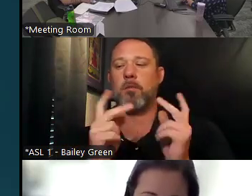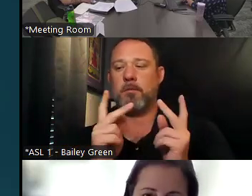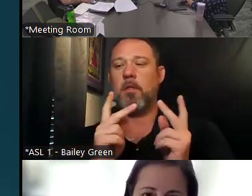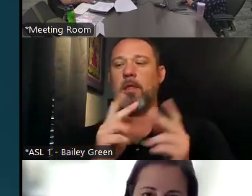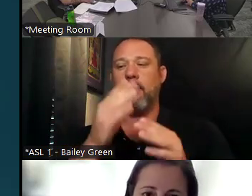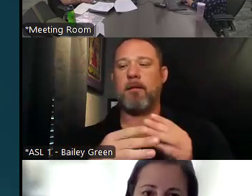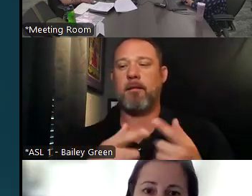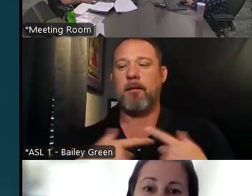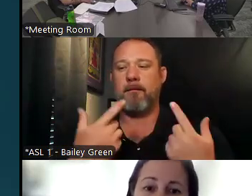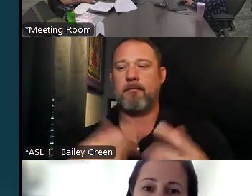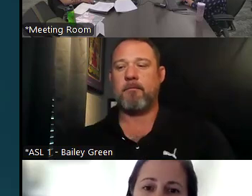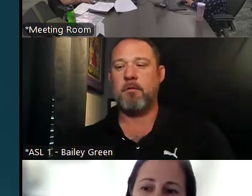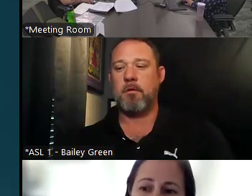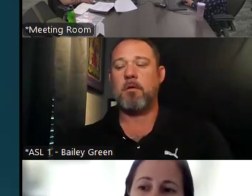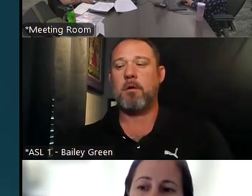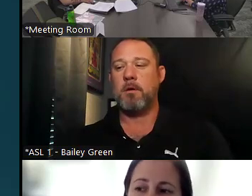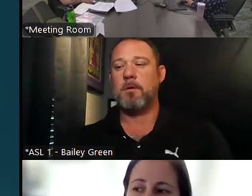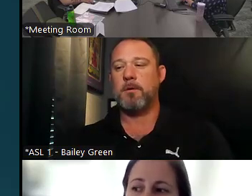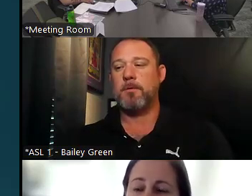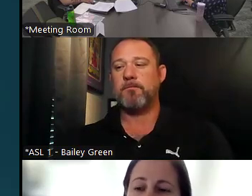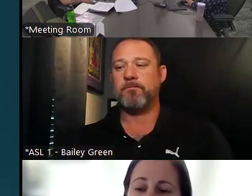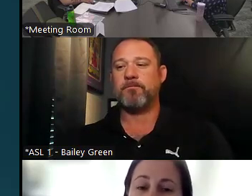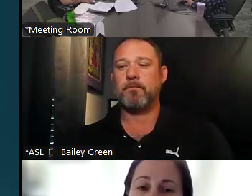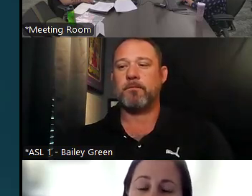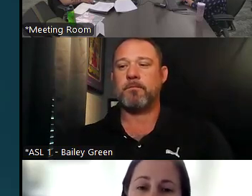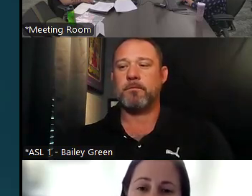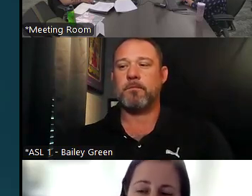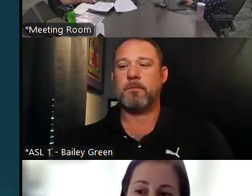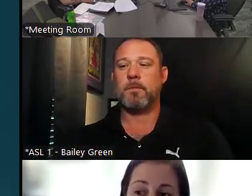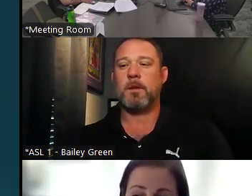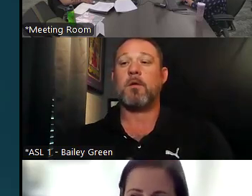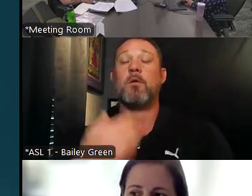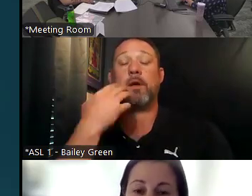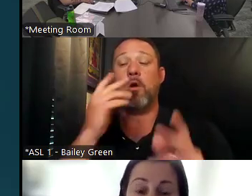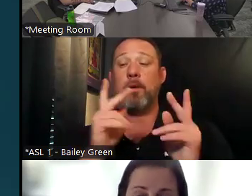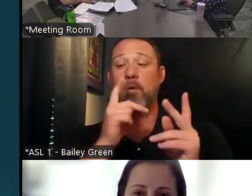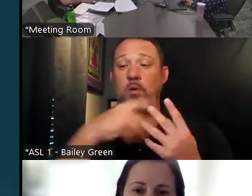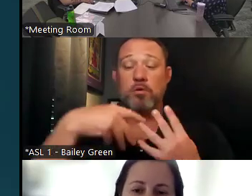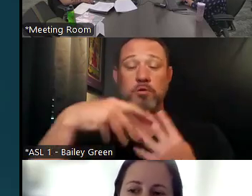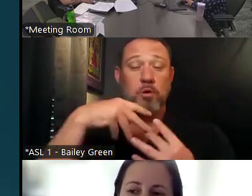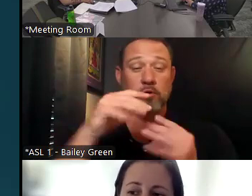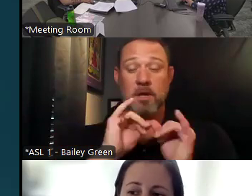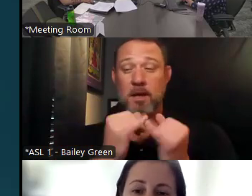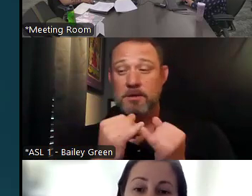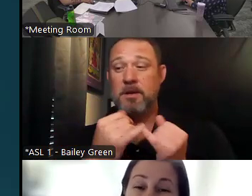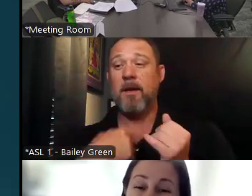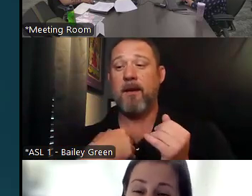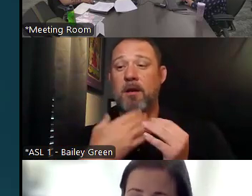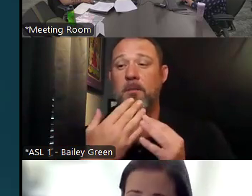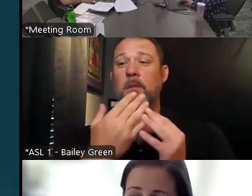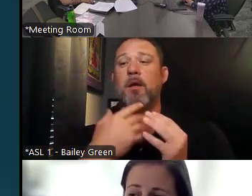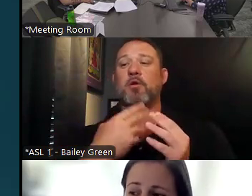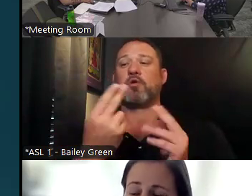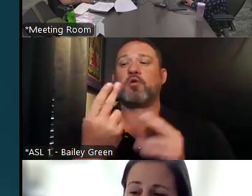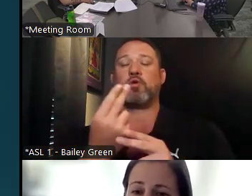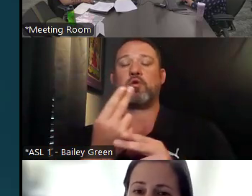life? Because of this, we also know that people who are socially isolated and have cognitive impairment use